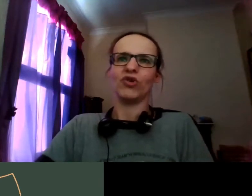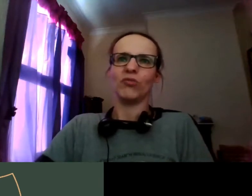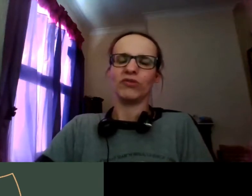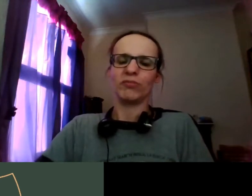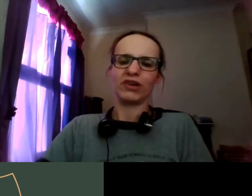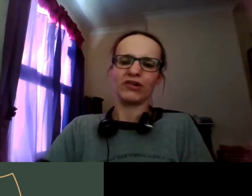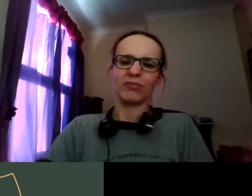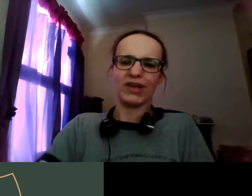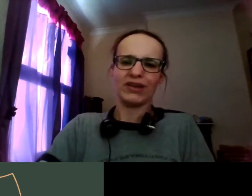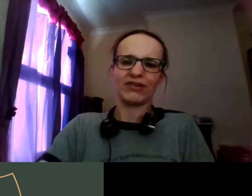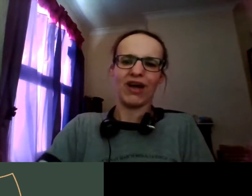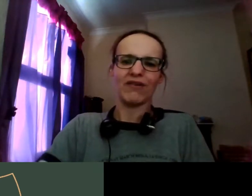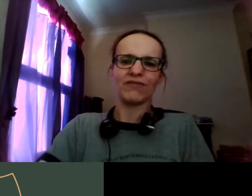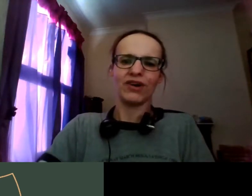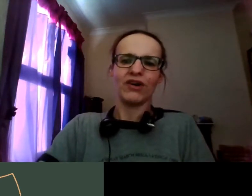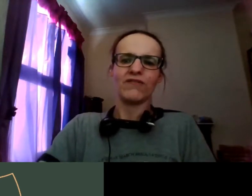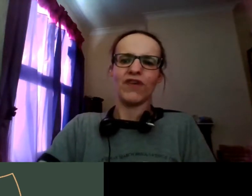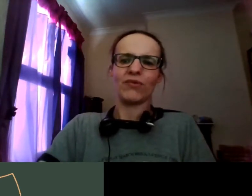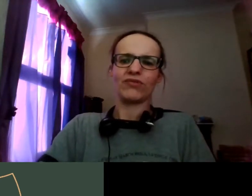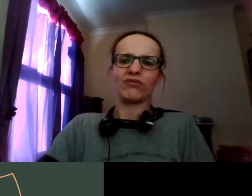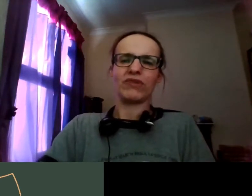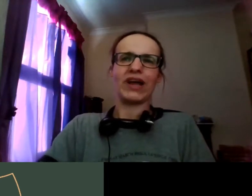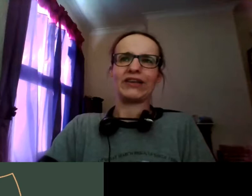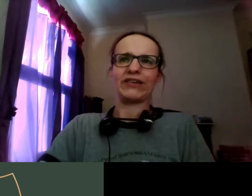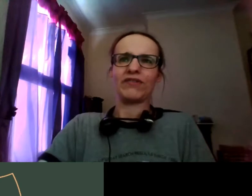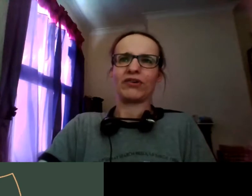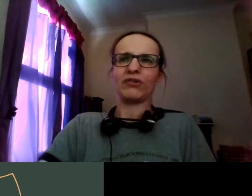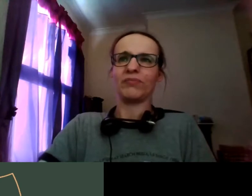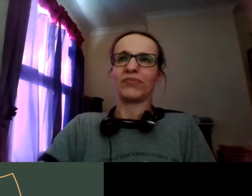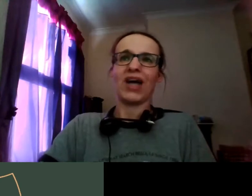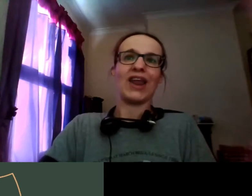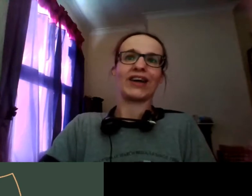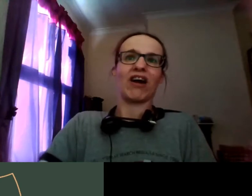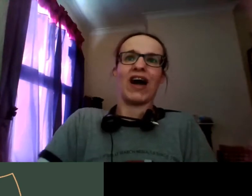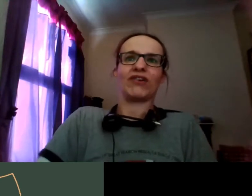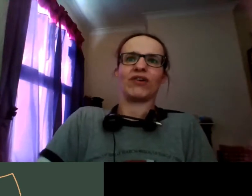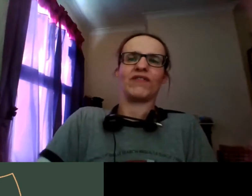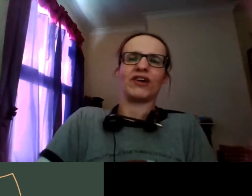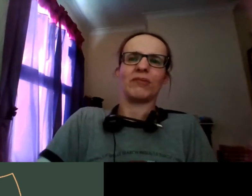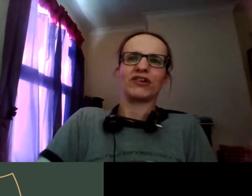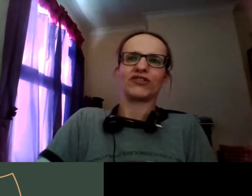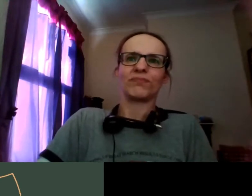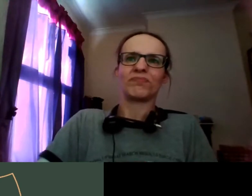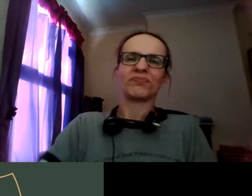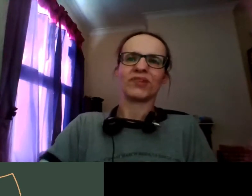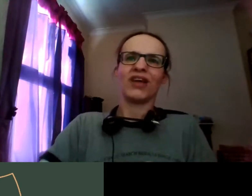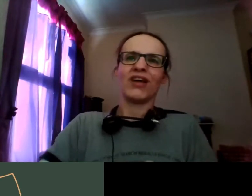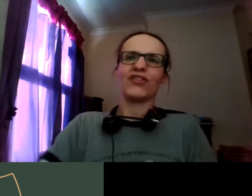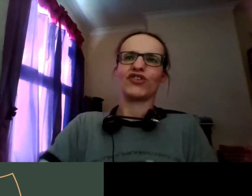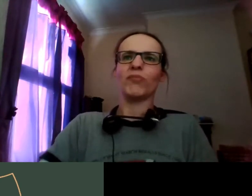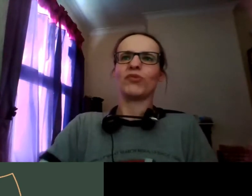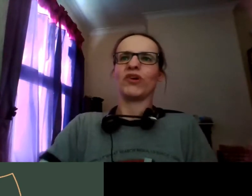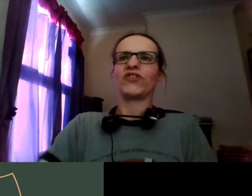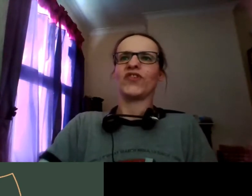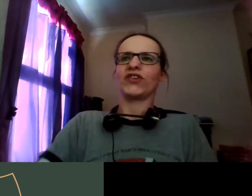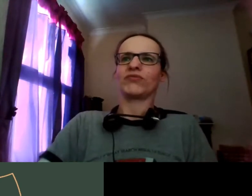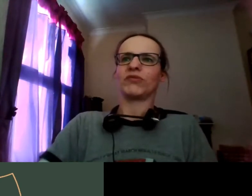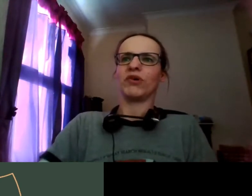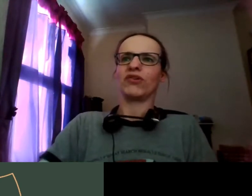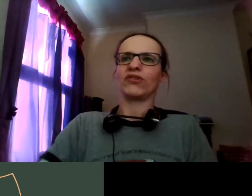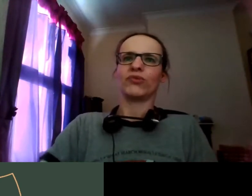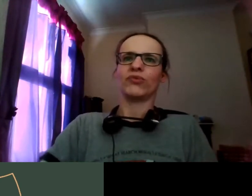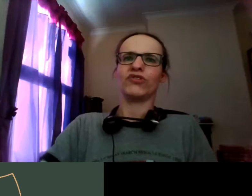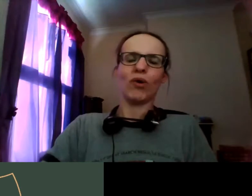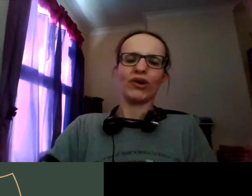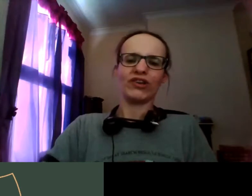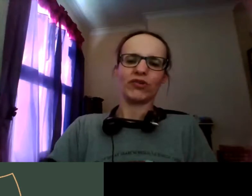some forms because, being deaf, phones are really difficult and I can't handwrite very much. The Jobsworth's first